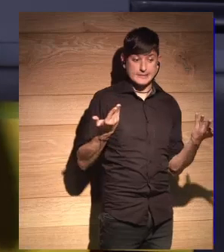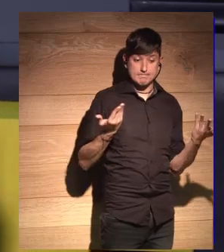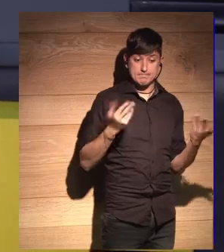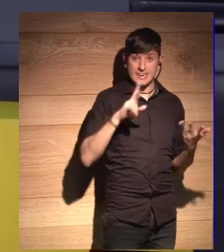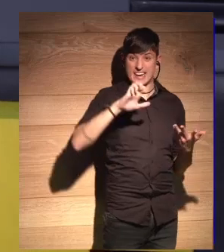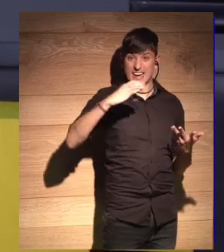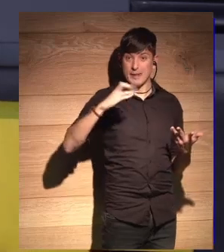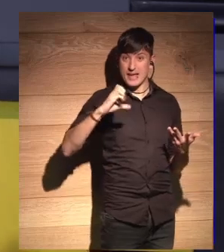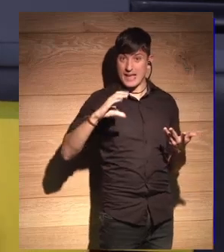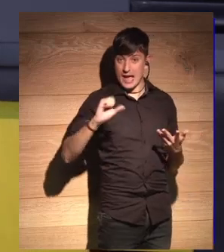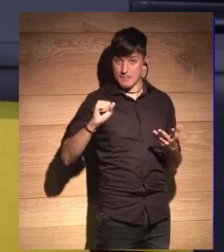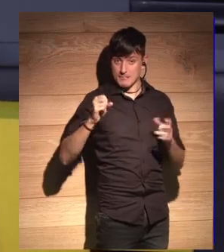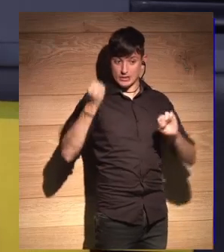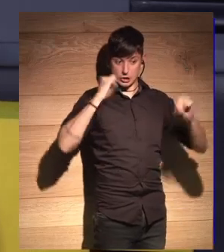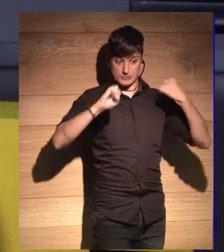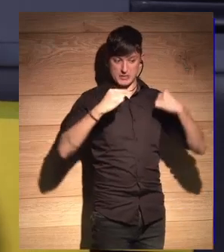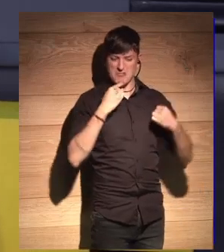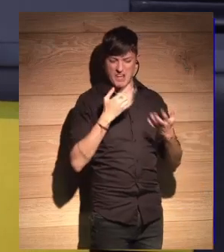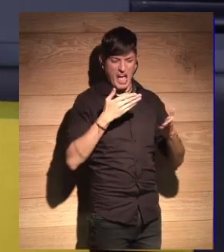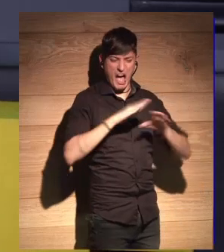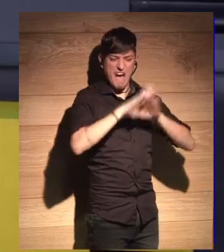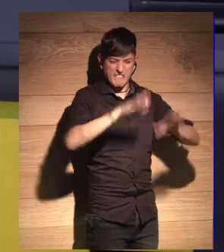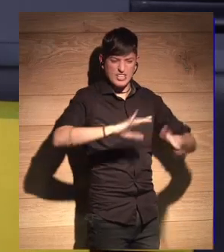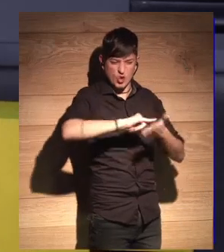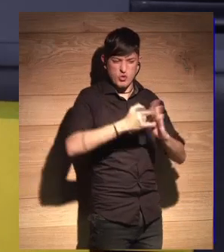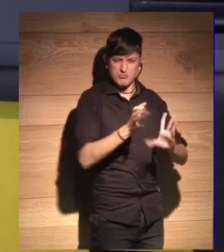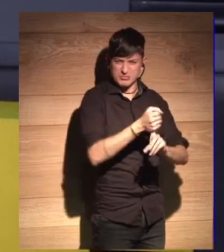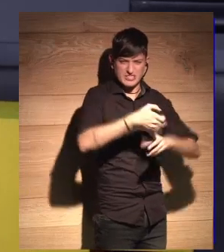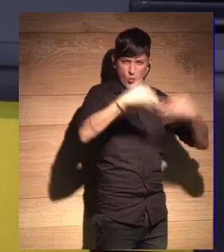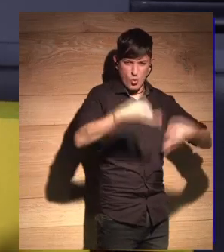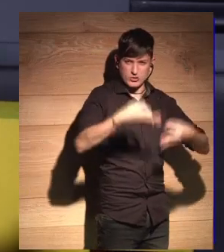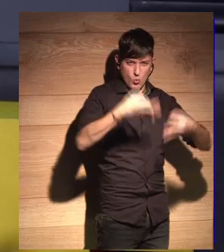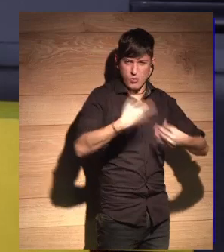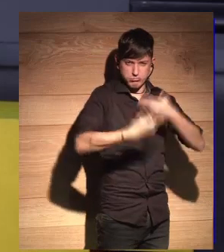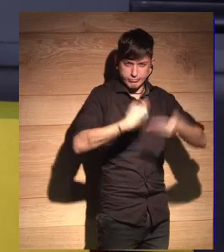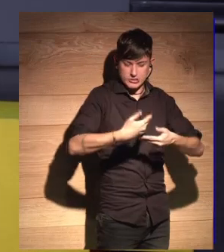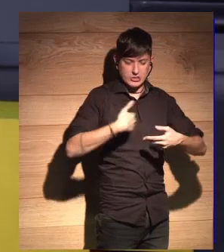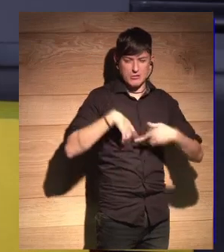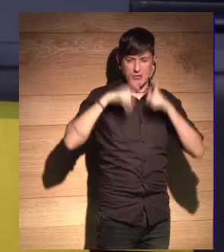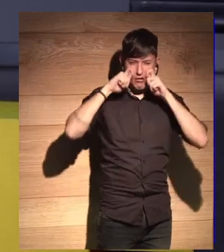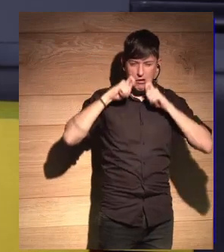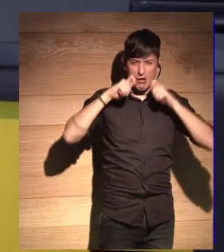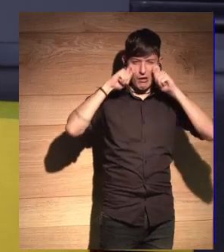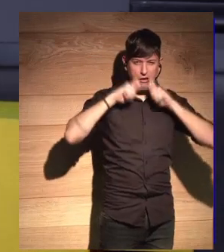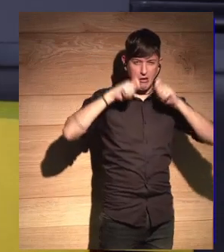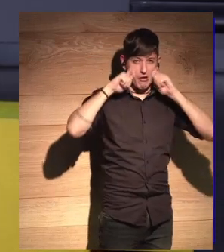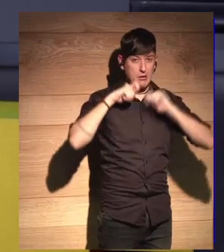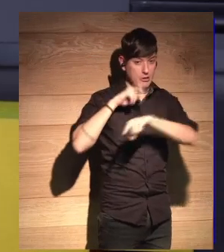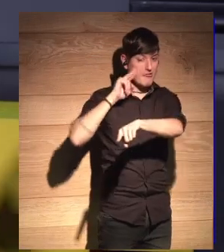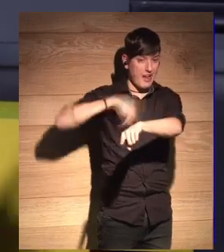I'm crying in a bathroom somewhere, trying not to, have a nervous breakdown. And she was right. And it